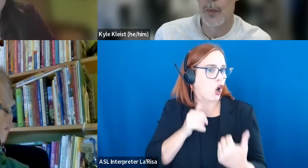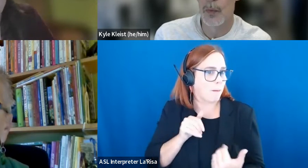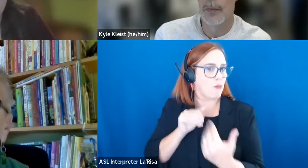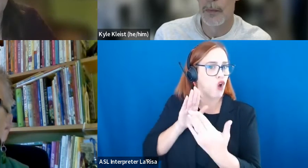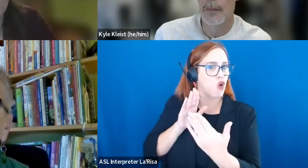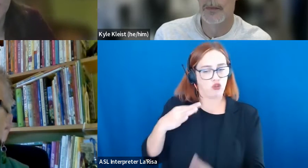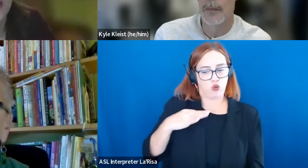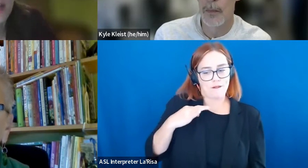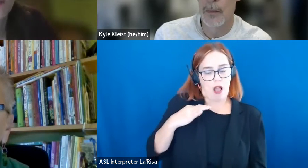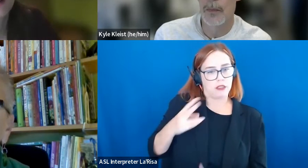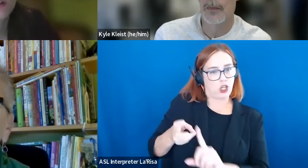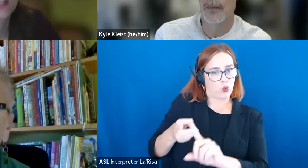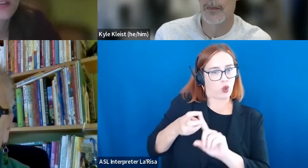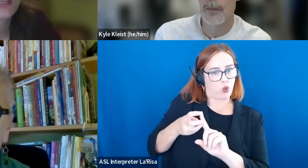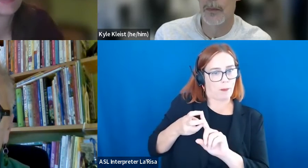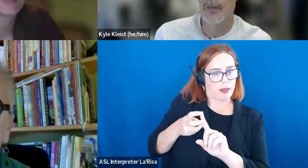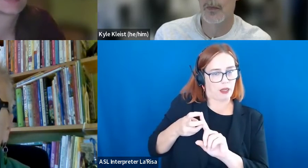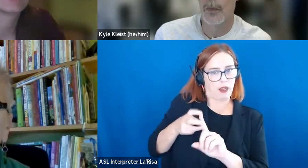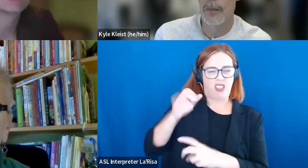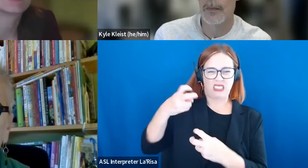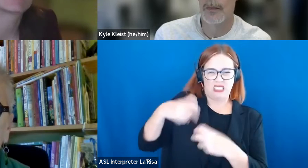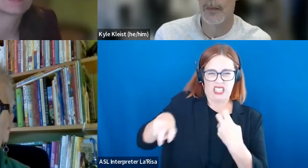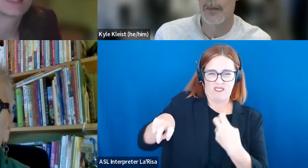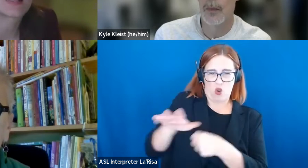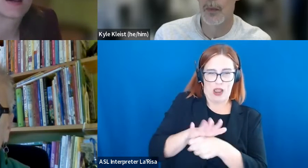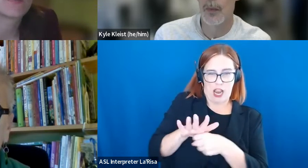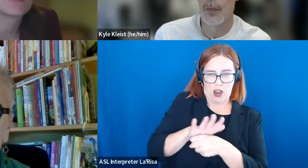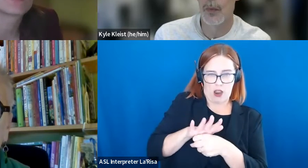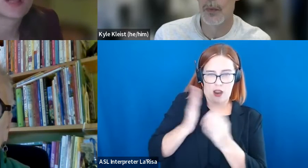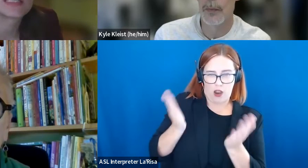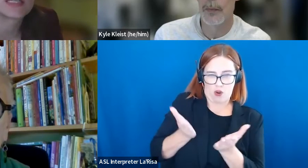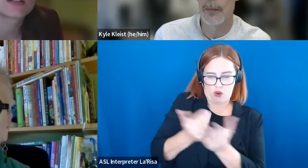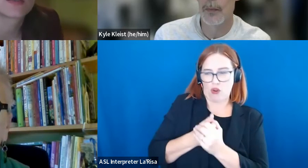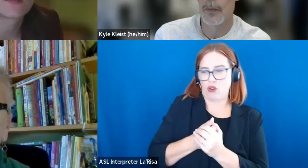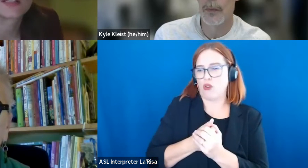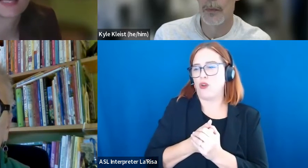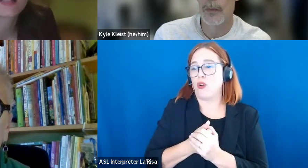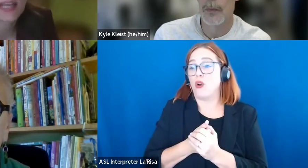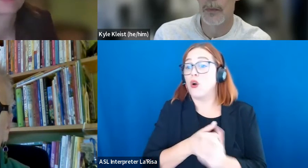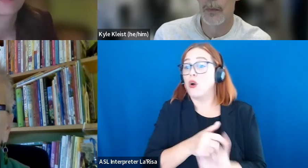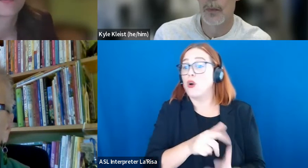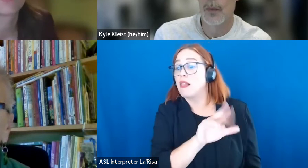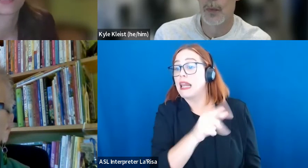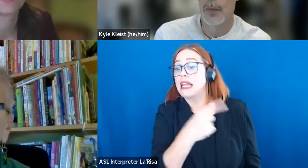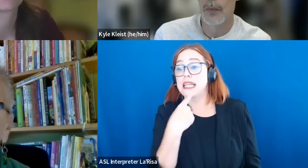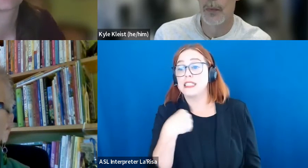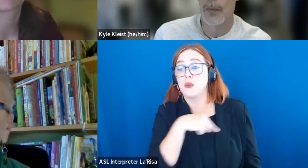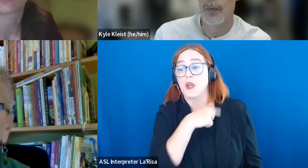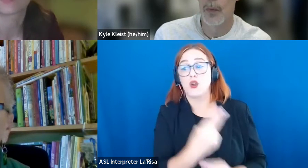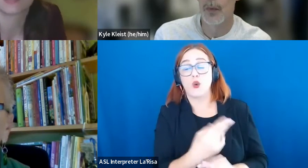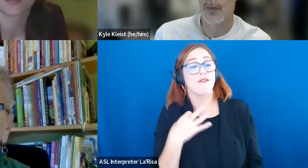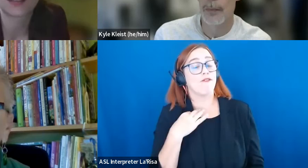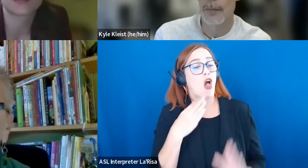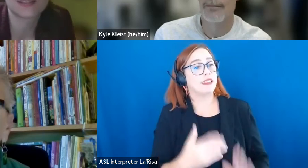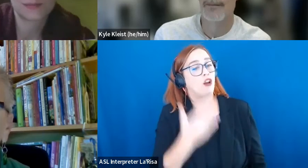recruitment. This has been a difficult area for our SIL. And I see Lydia saying, we use volunteers at the front desk to answer the phone and to assist